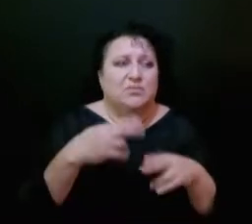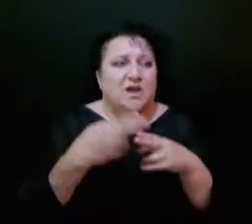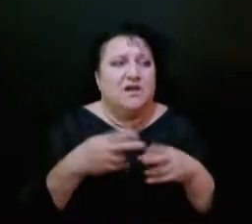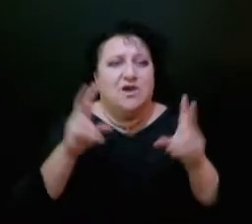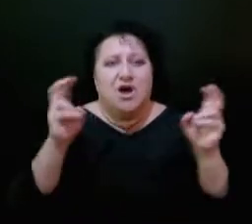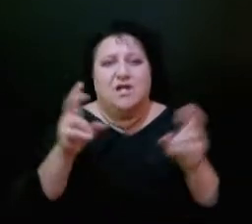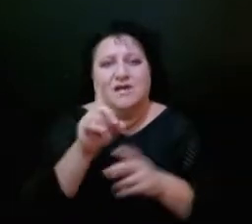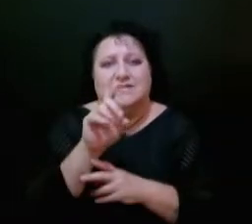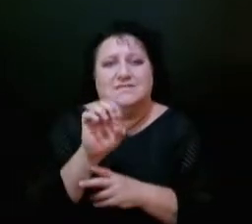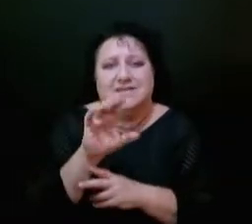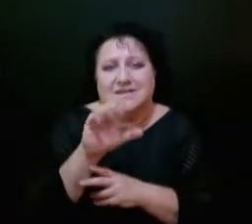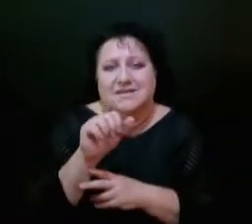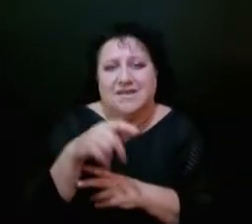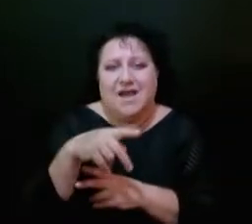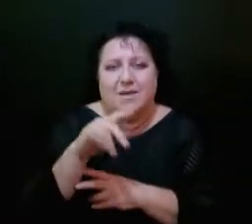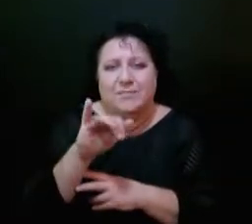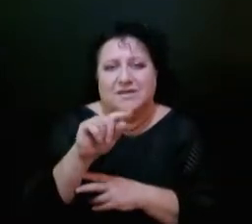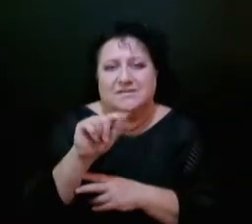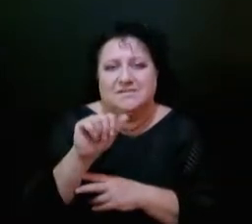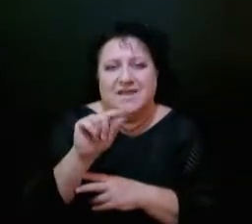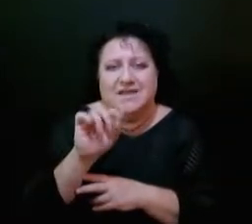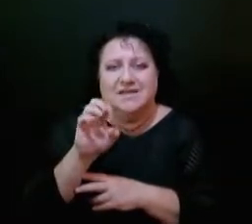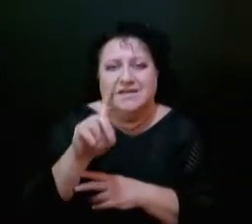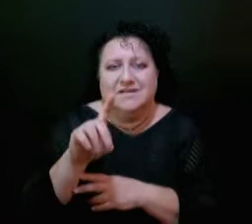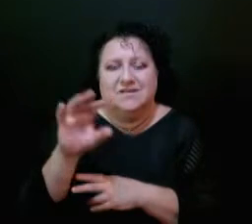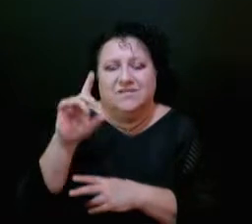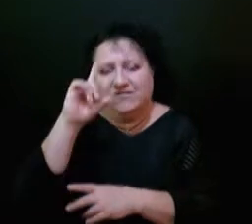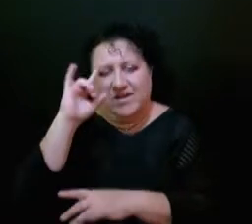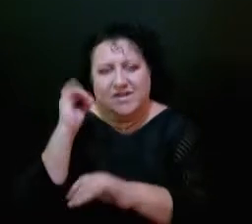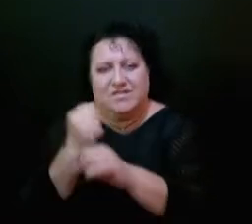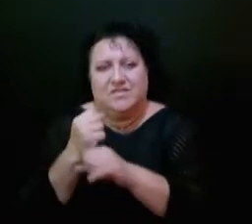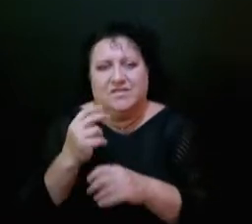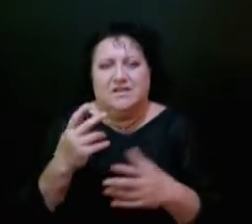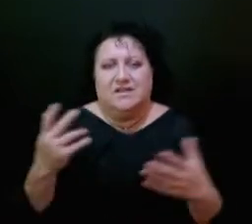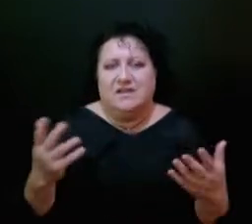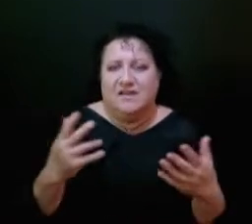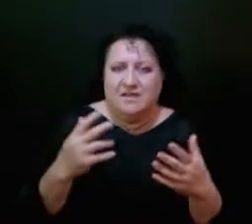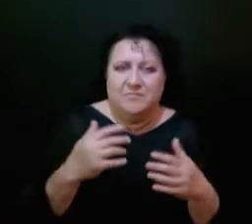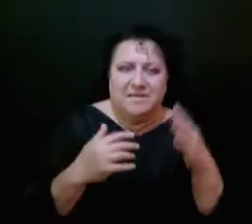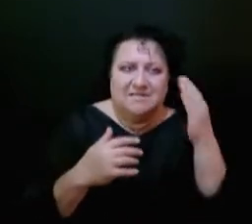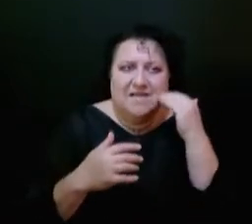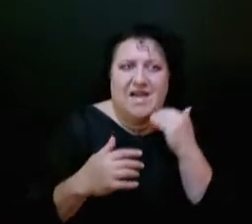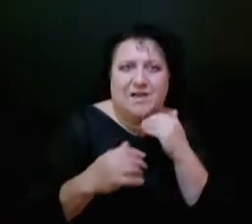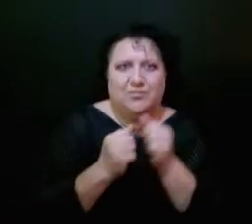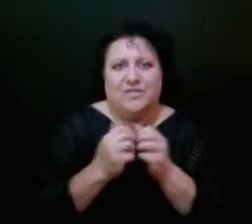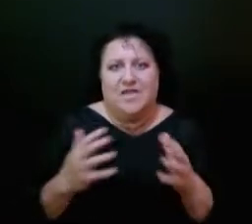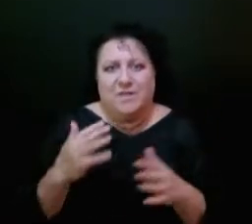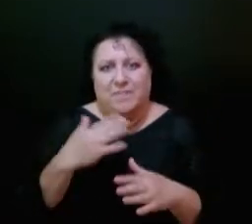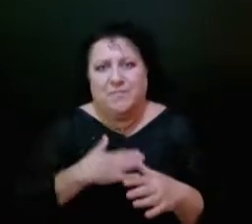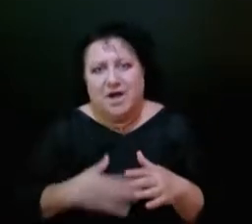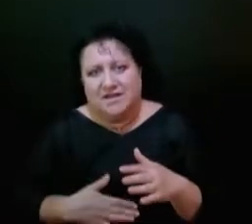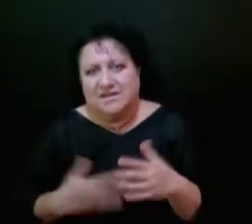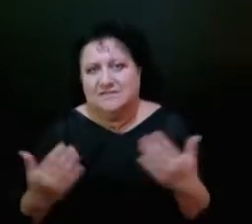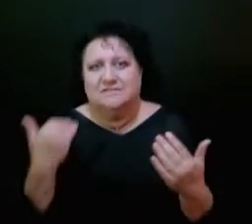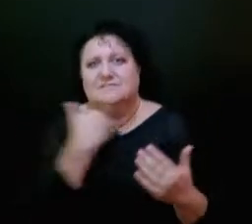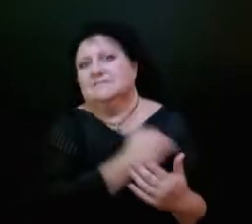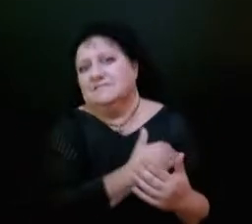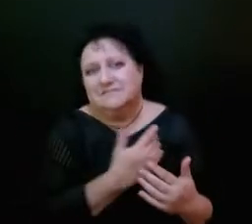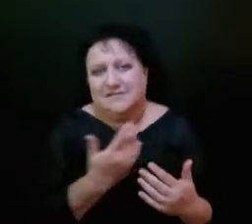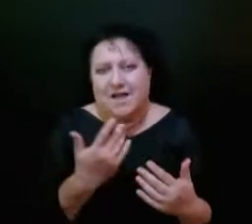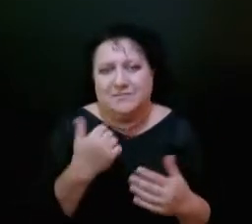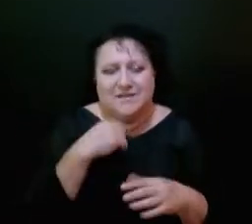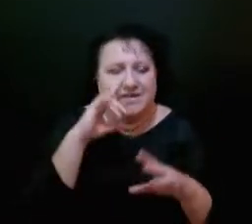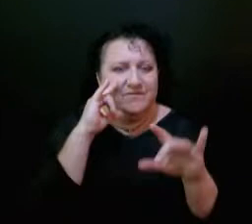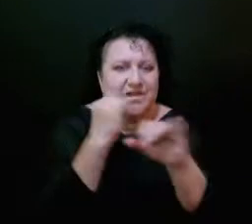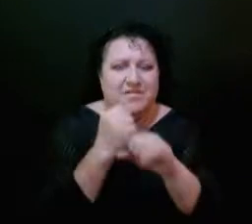can't have Jesus without his body. Now, don't mishear me. You don't have to come to this physical building. I miss you when you're not here. But you don't have to come to this